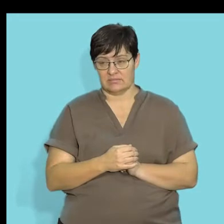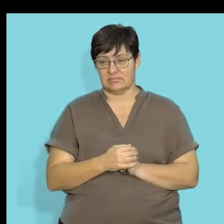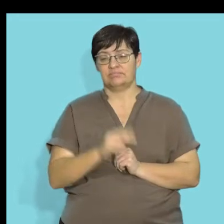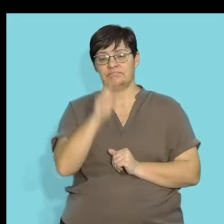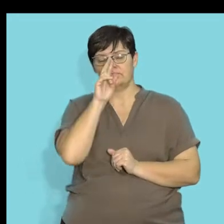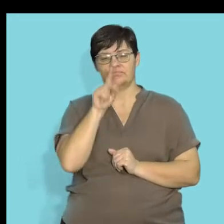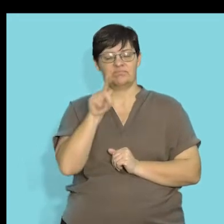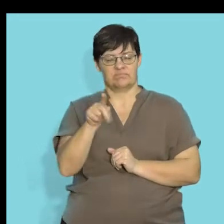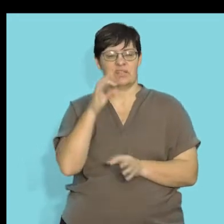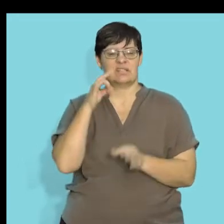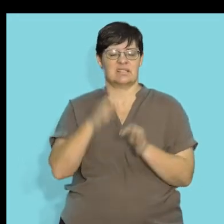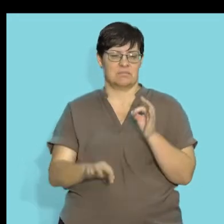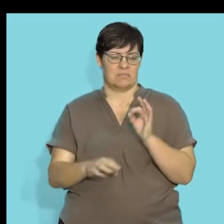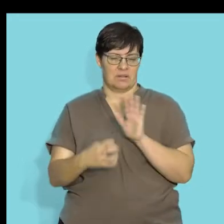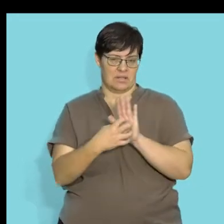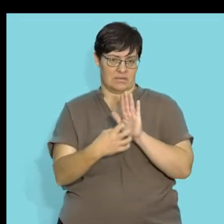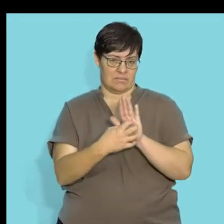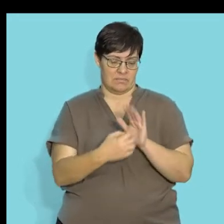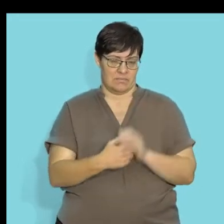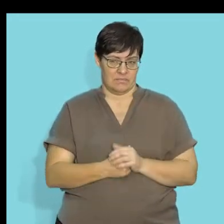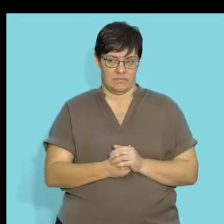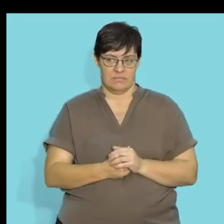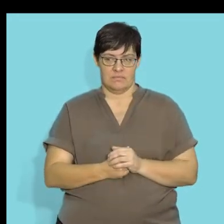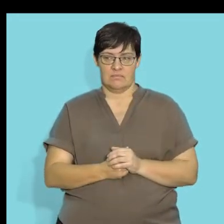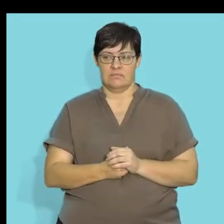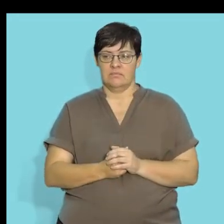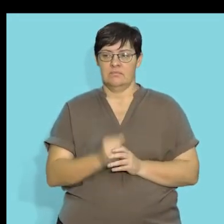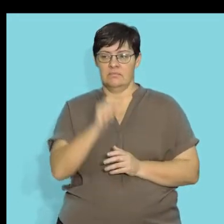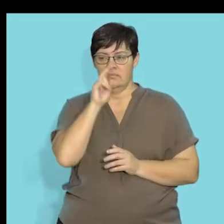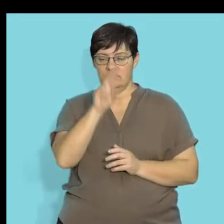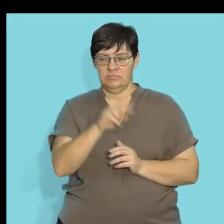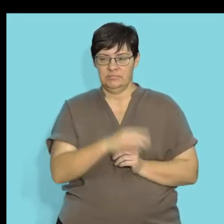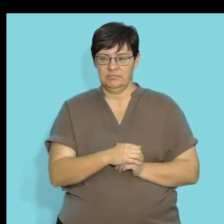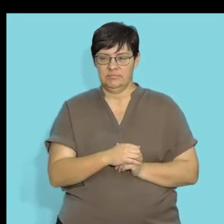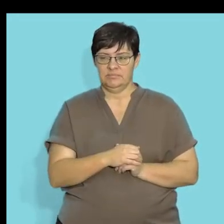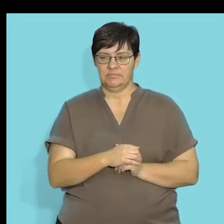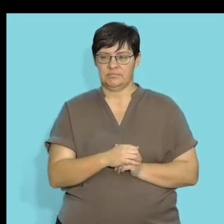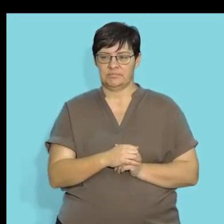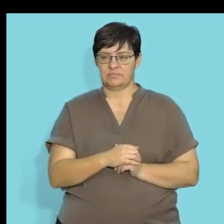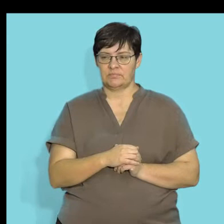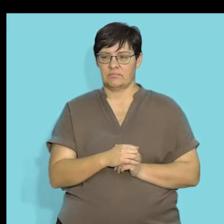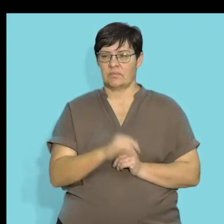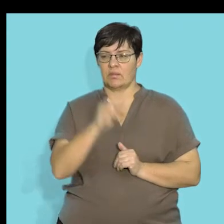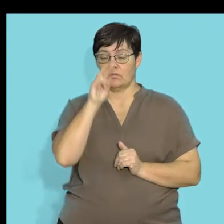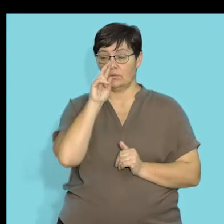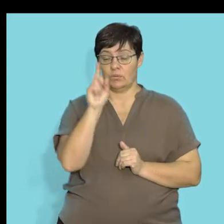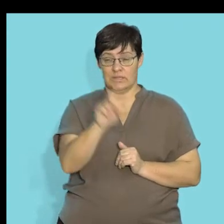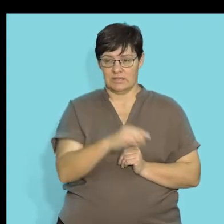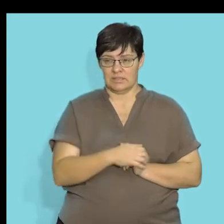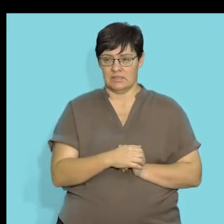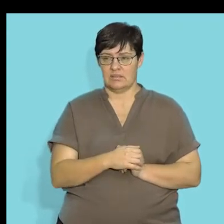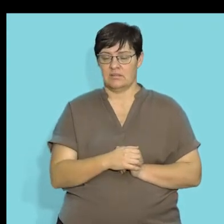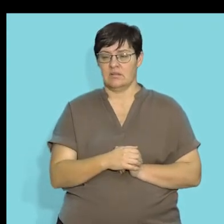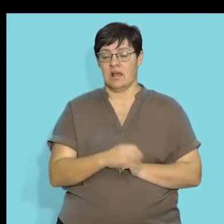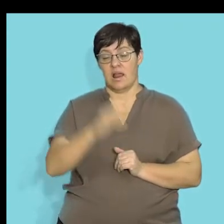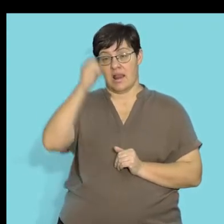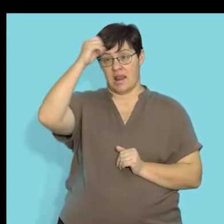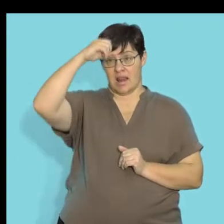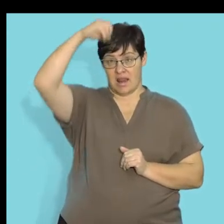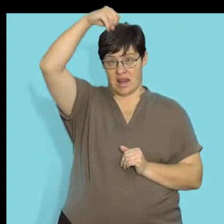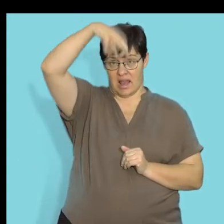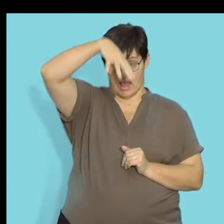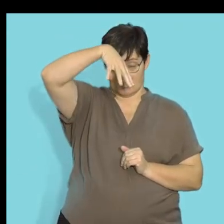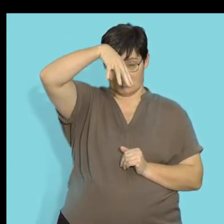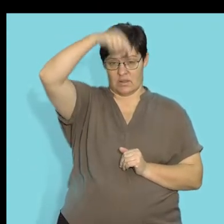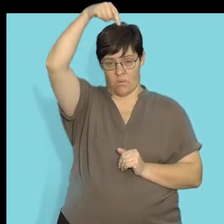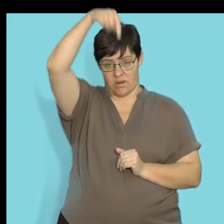Let's look at this in a simple diagram. So here we're seeing, in this example, we're looking at the stimulus of light